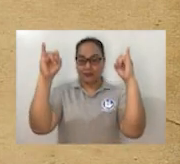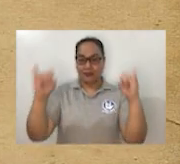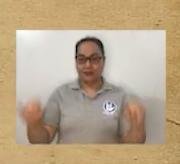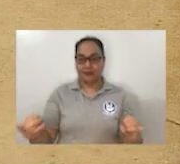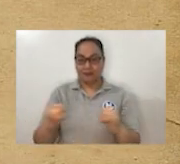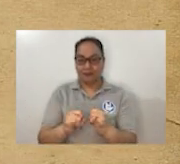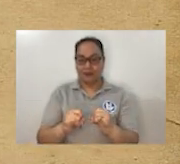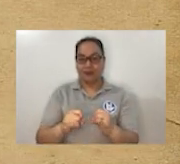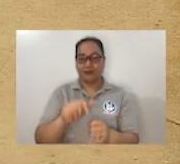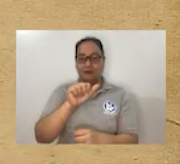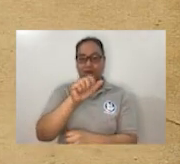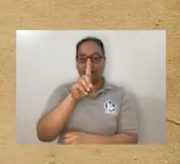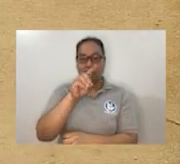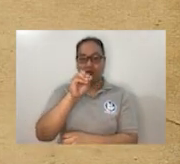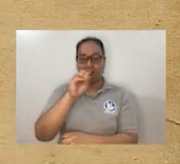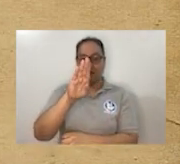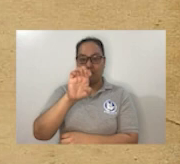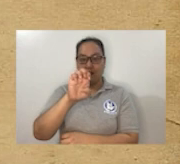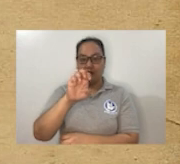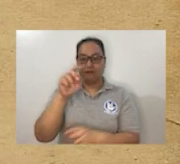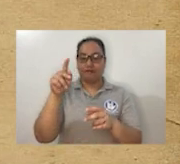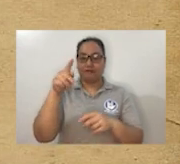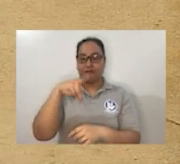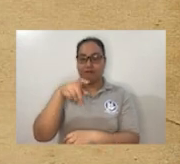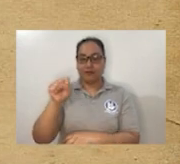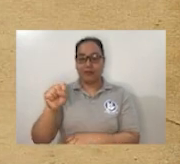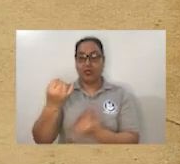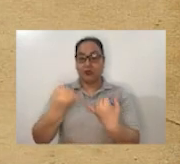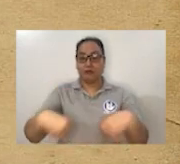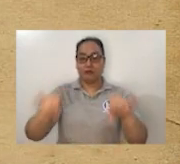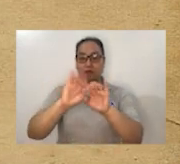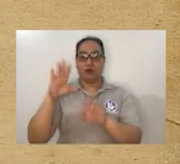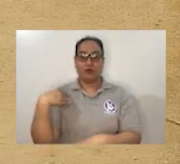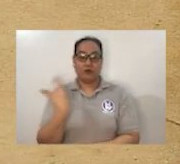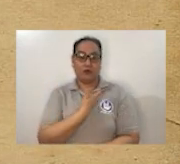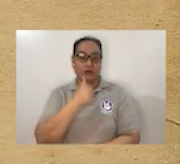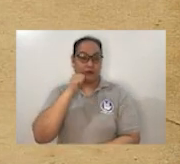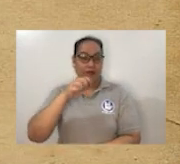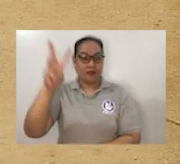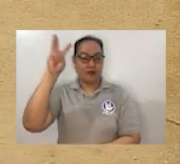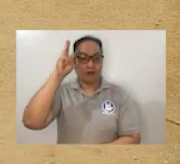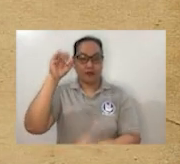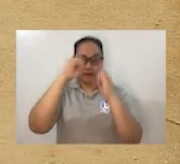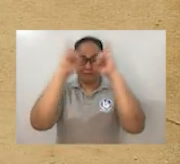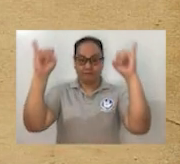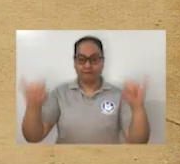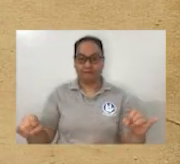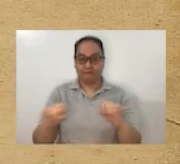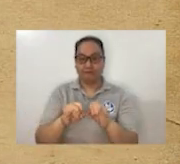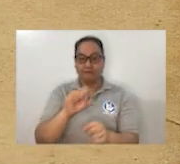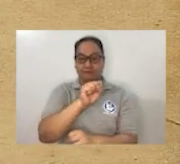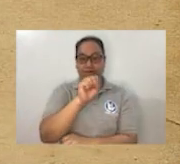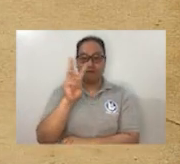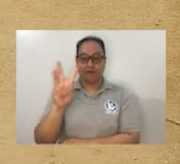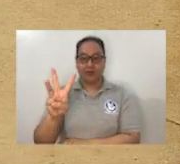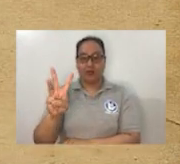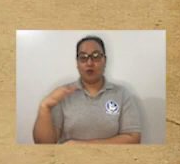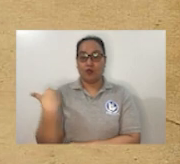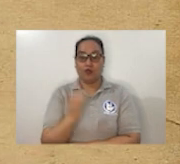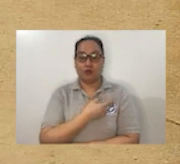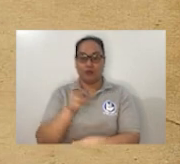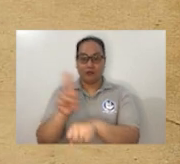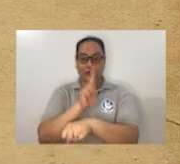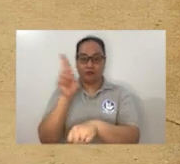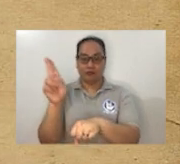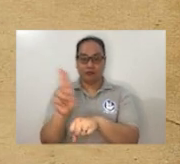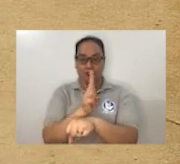I will also be discussing the parts of Adobe Photoshop. Mahalagang malaman nyo ang mga ito para maging